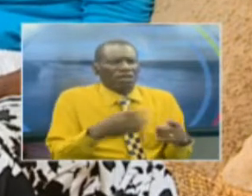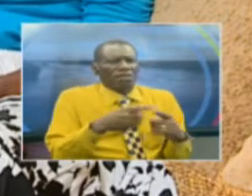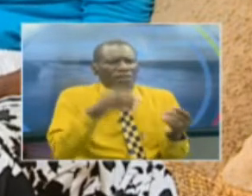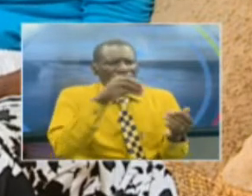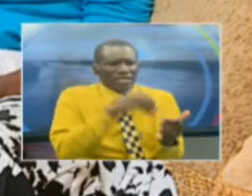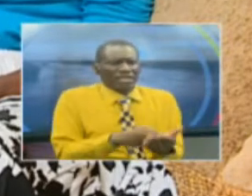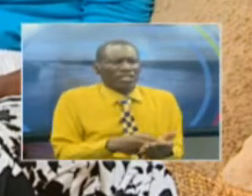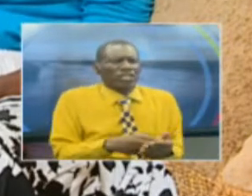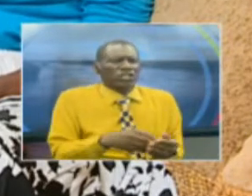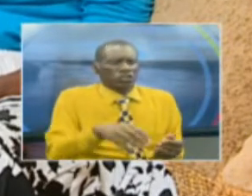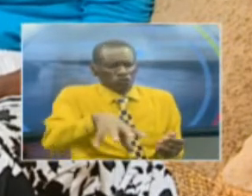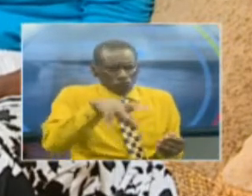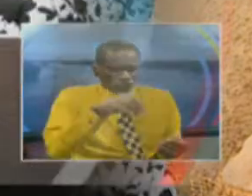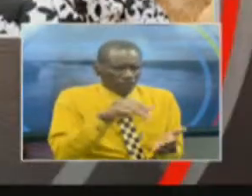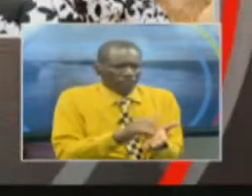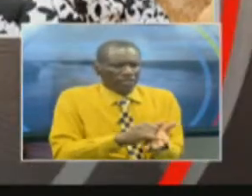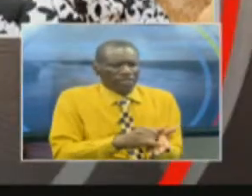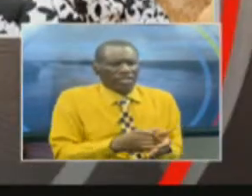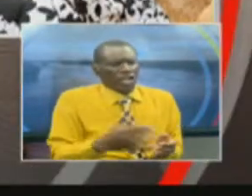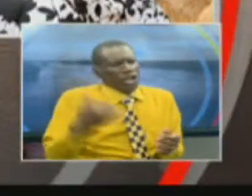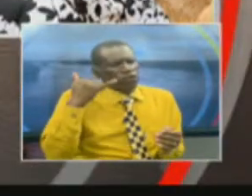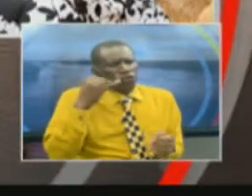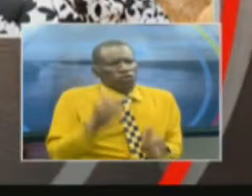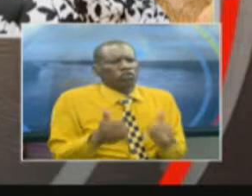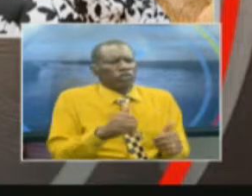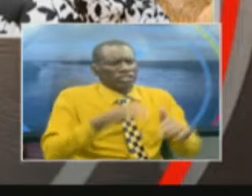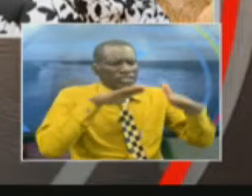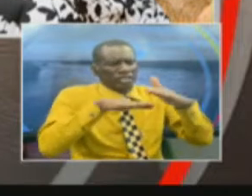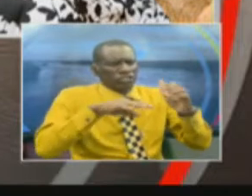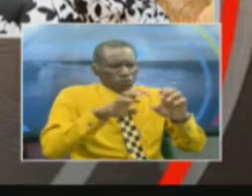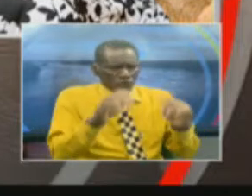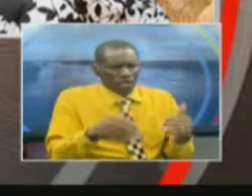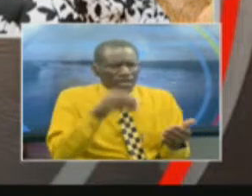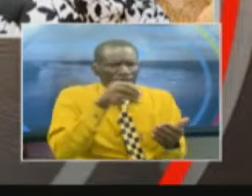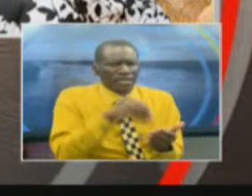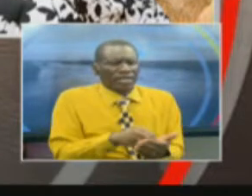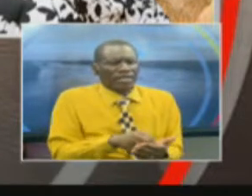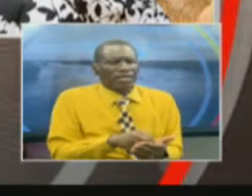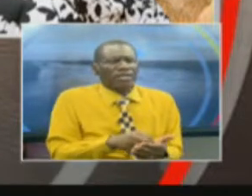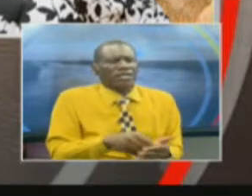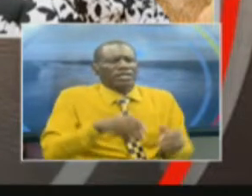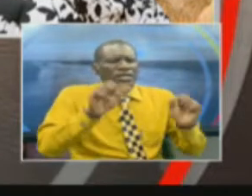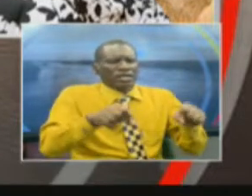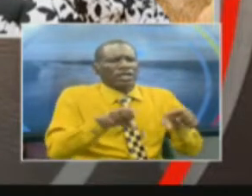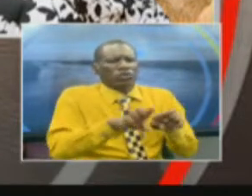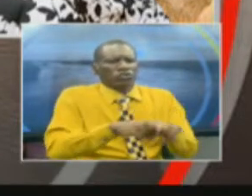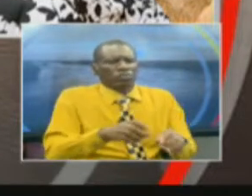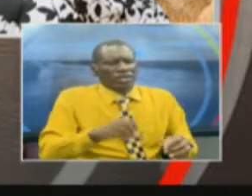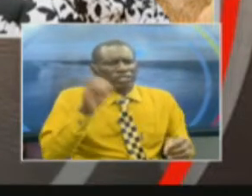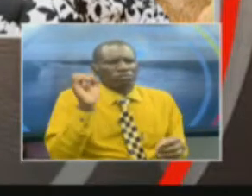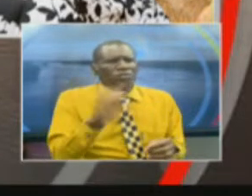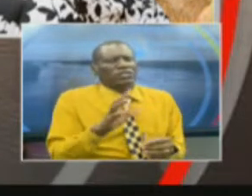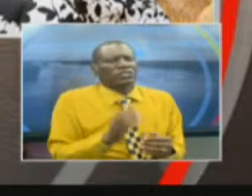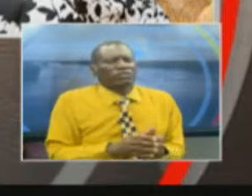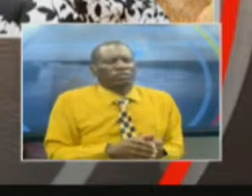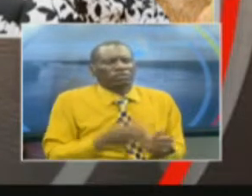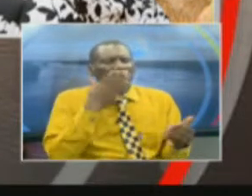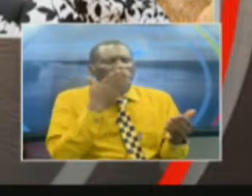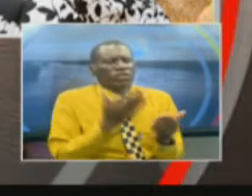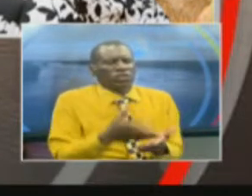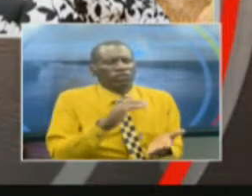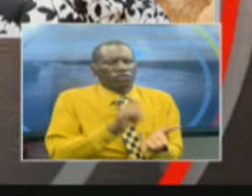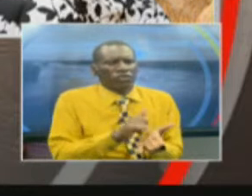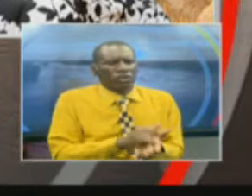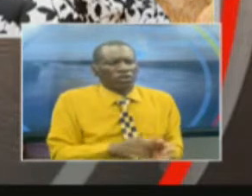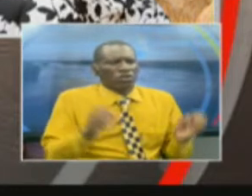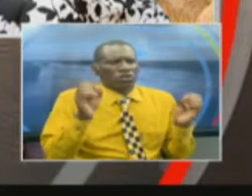again, also to find a device that is quite accessible, again, it can also be costly. Okay. Yeah, thank you for that.